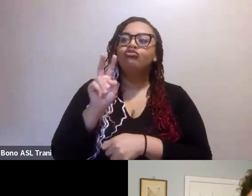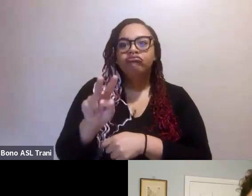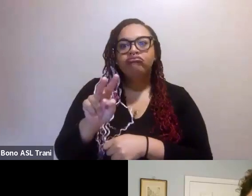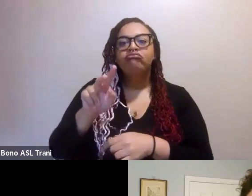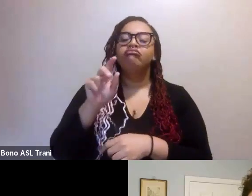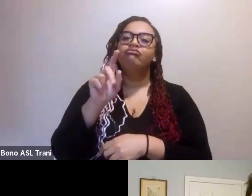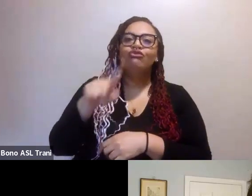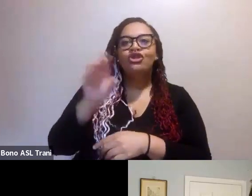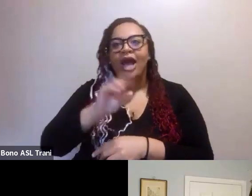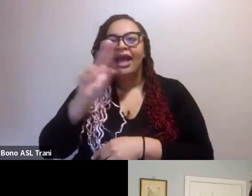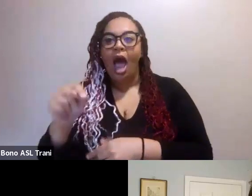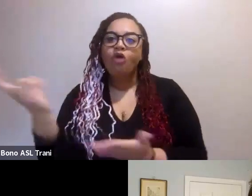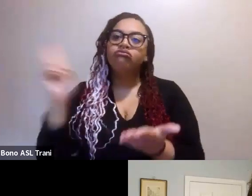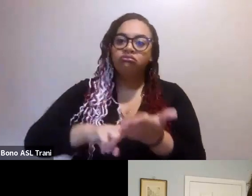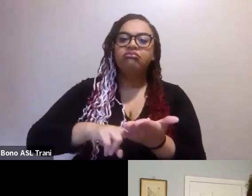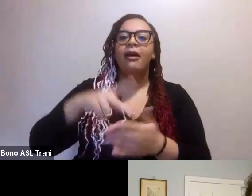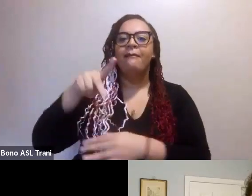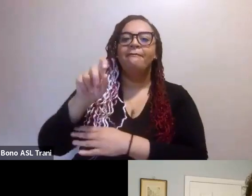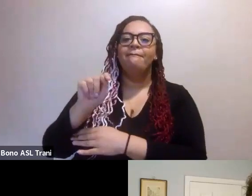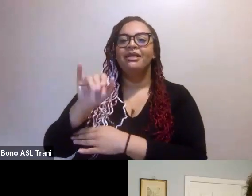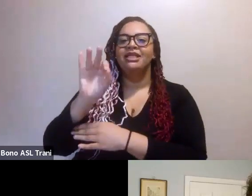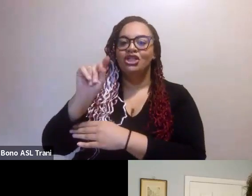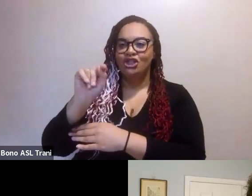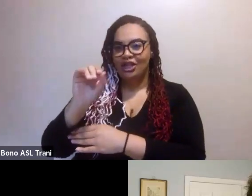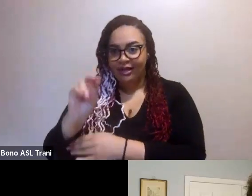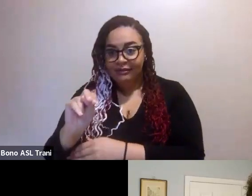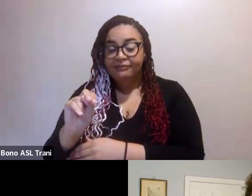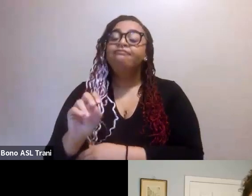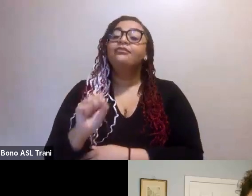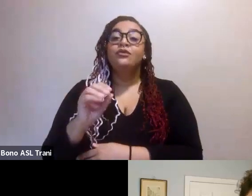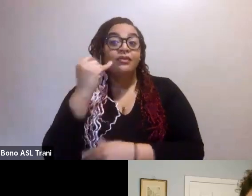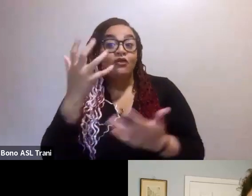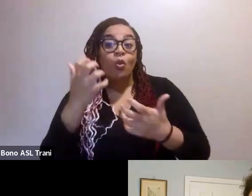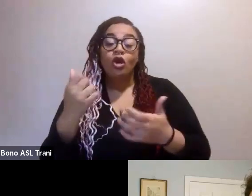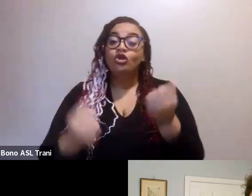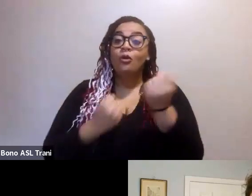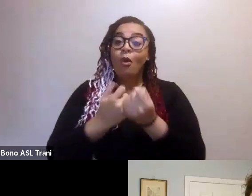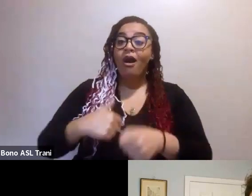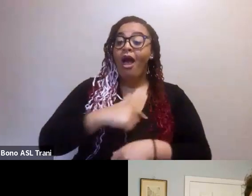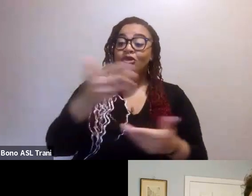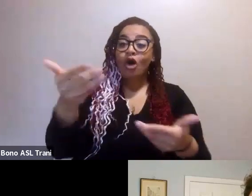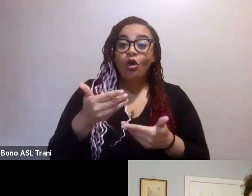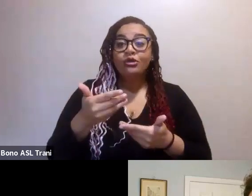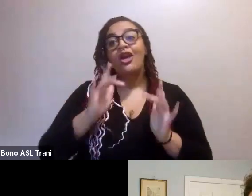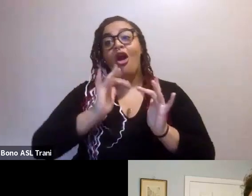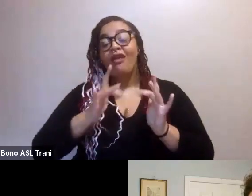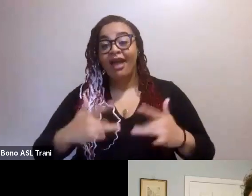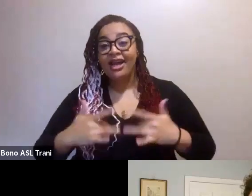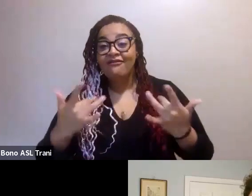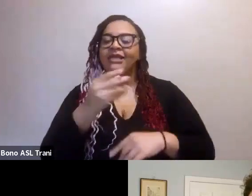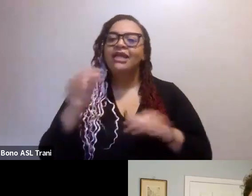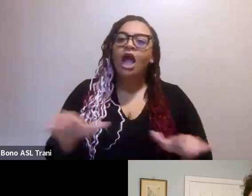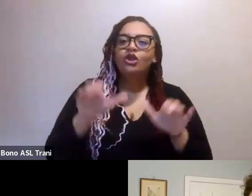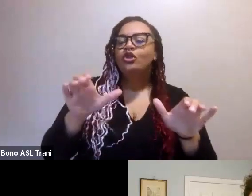you would like to see more events like this and support us in hosting virtual events and doing